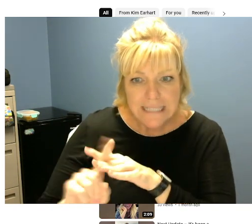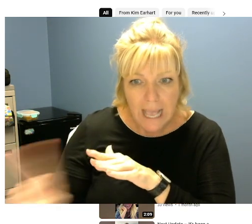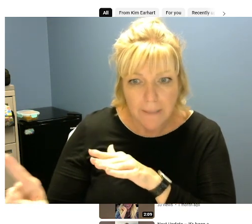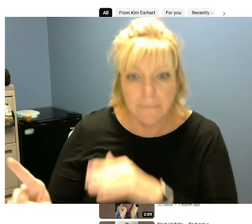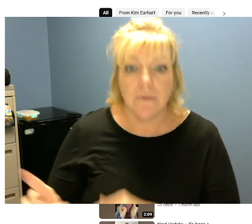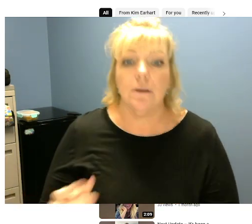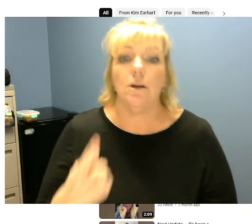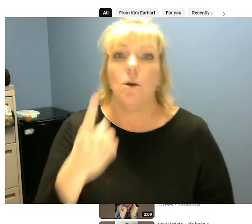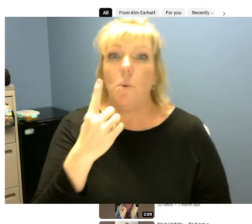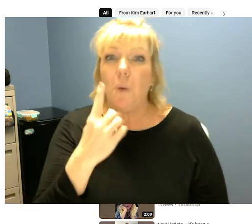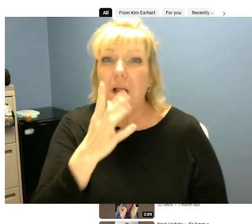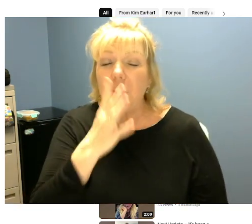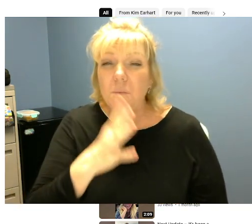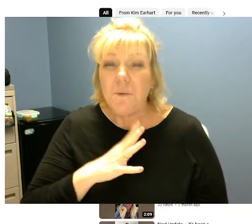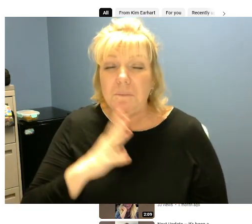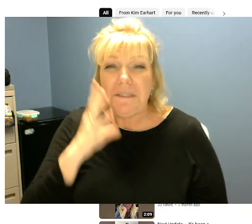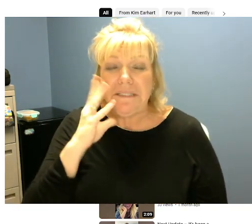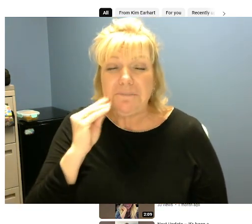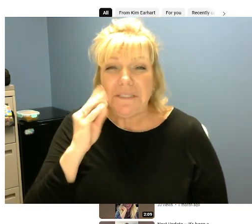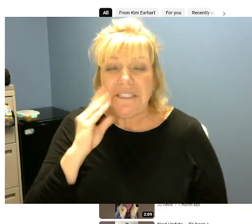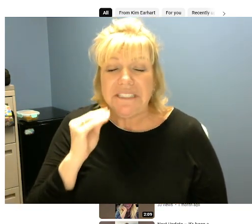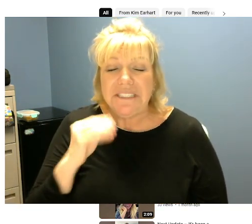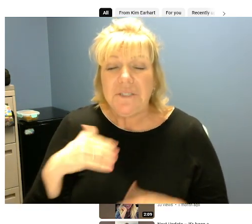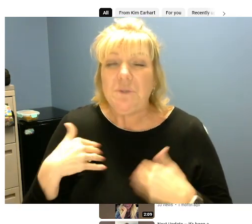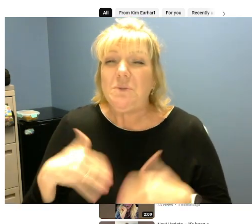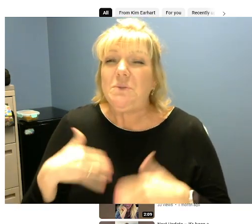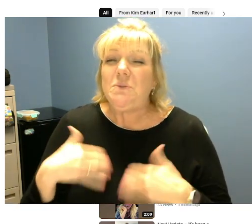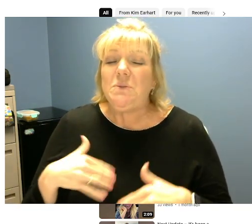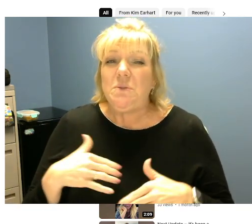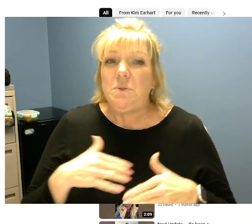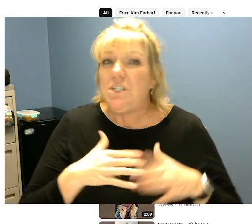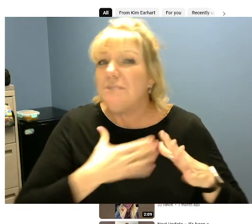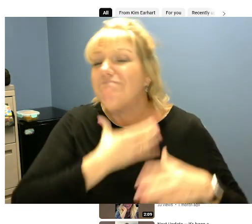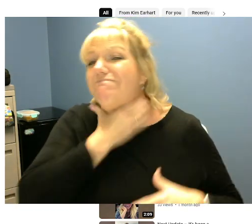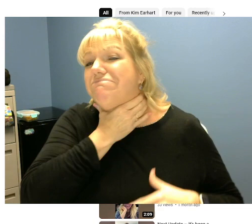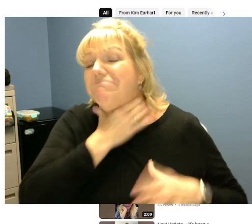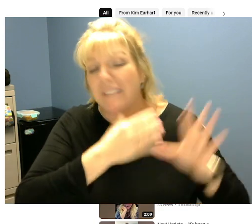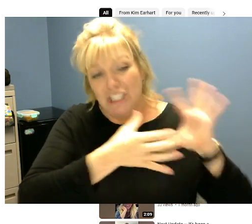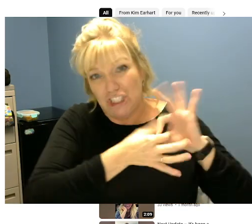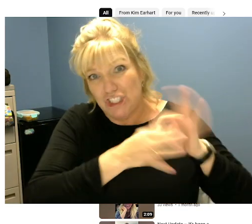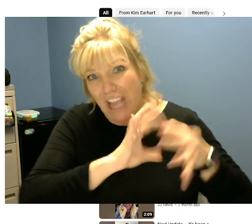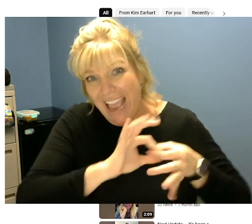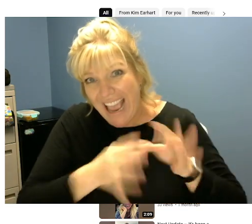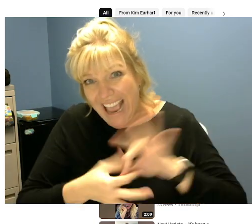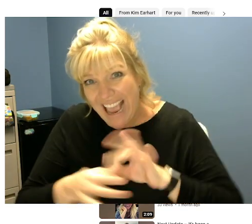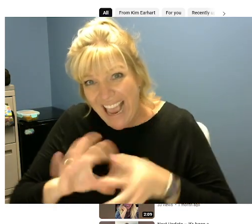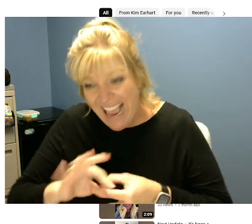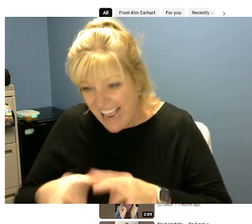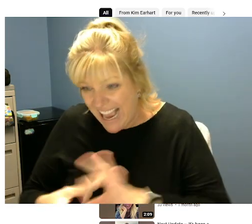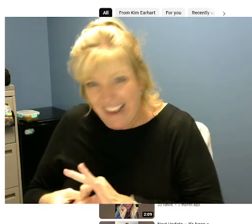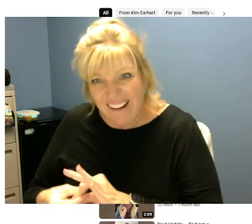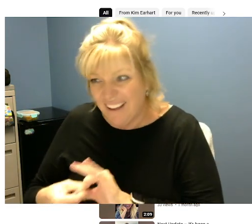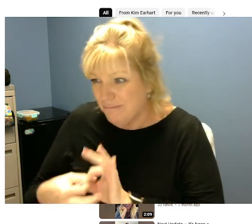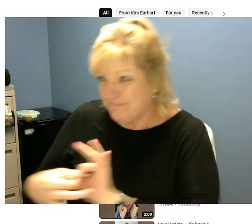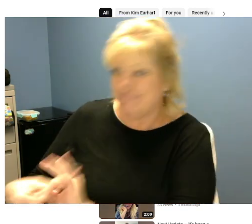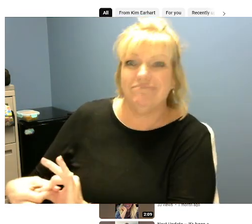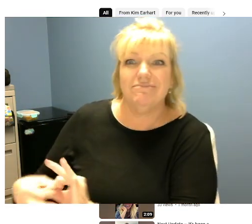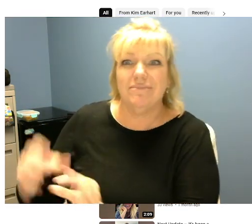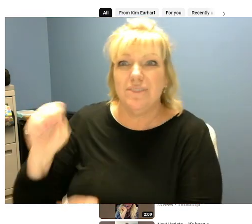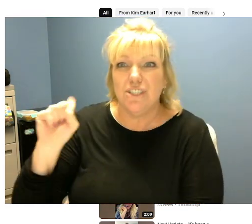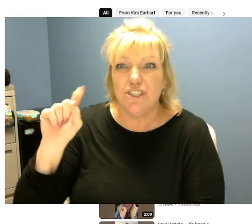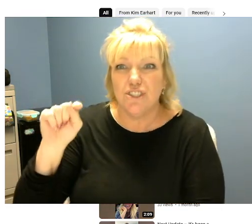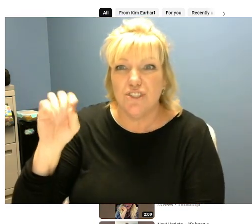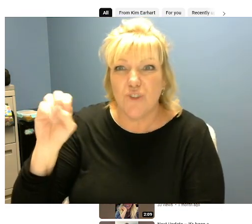recalled being chained to a stove for the 4 years of the war. She had enough chain to get herself around the